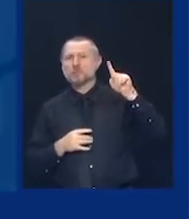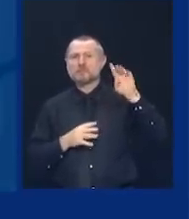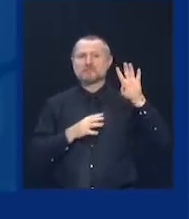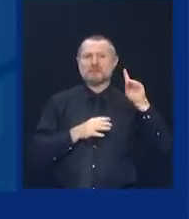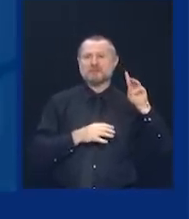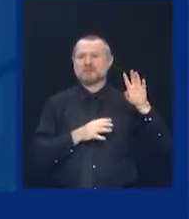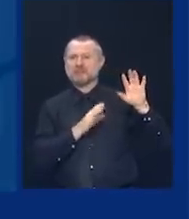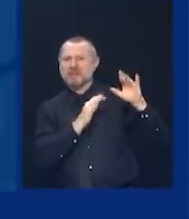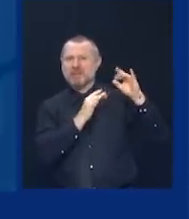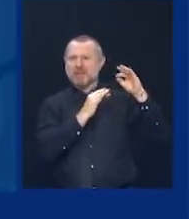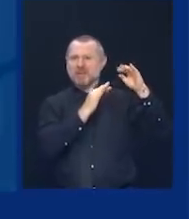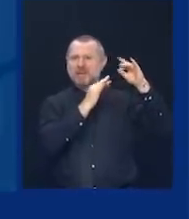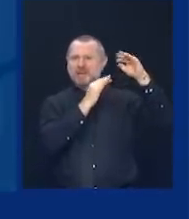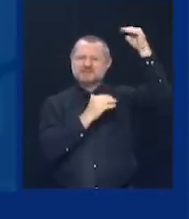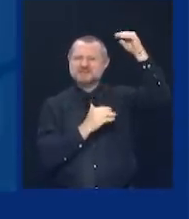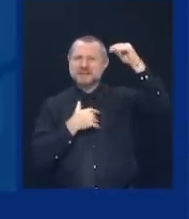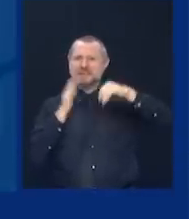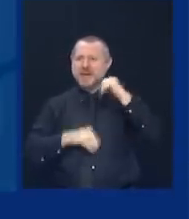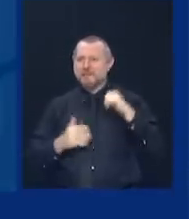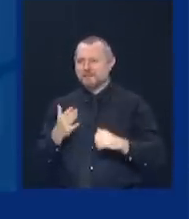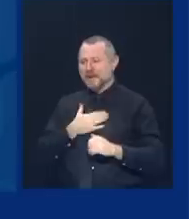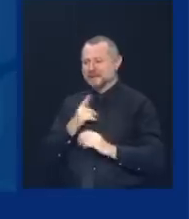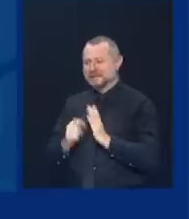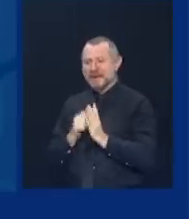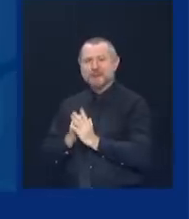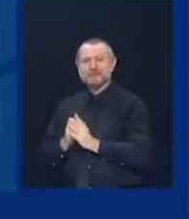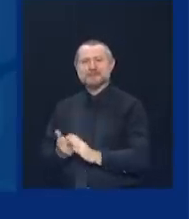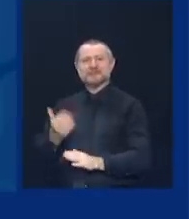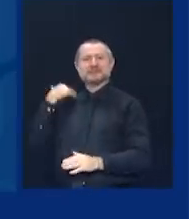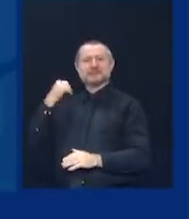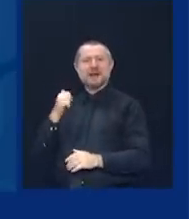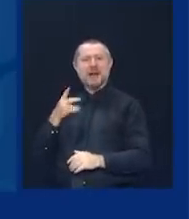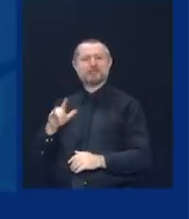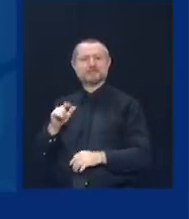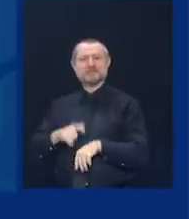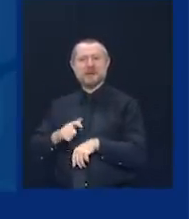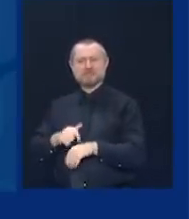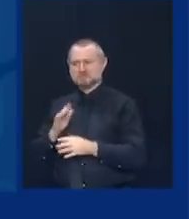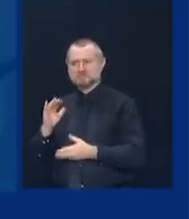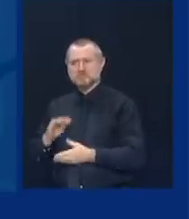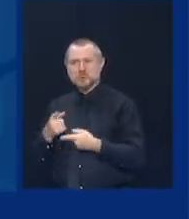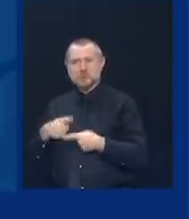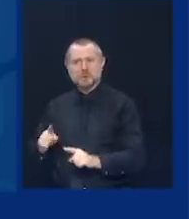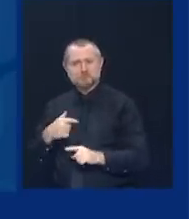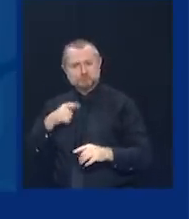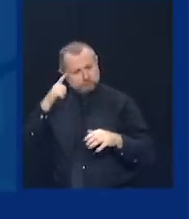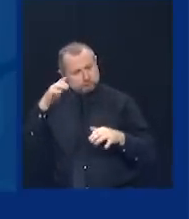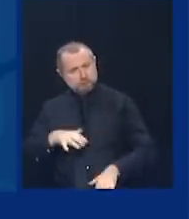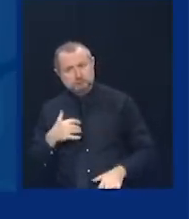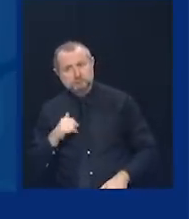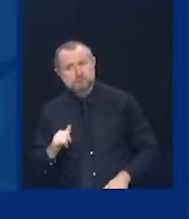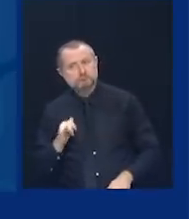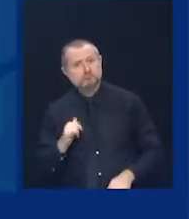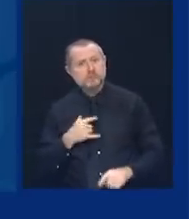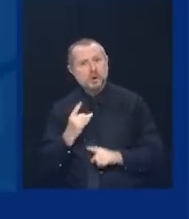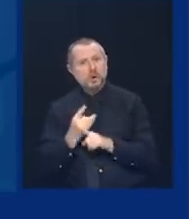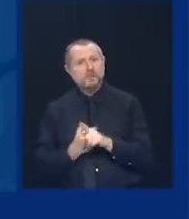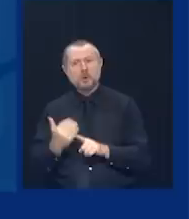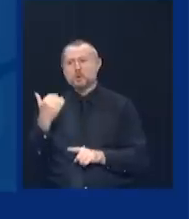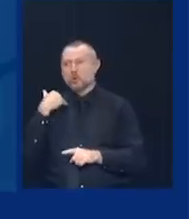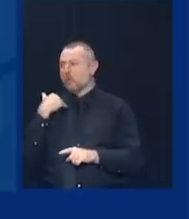York was when it was ambushed 8 months ago? How can that possibly